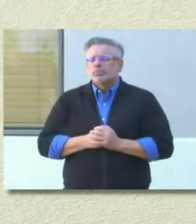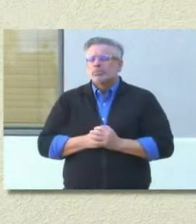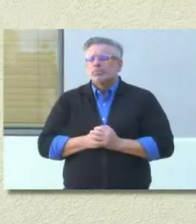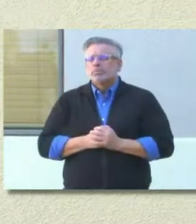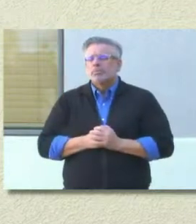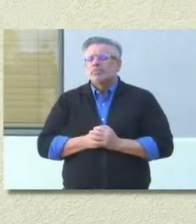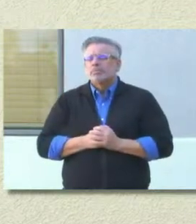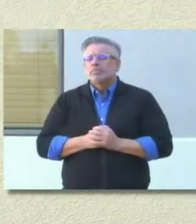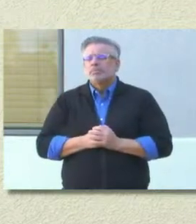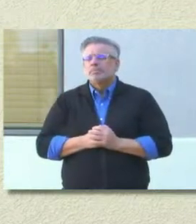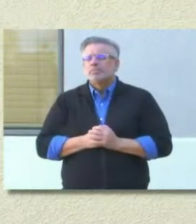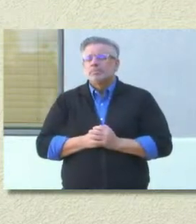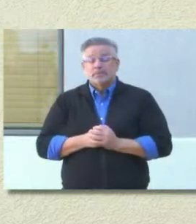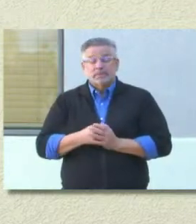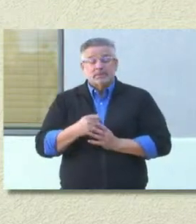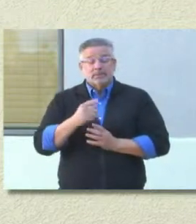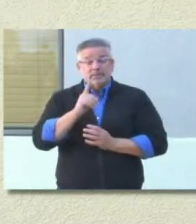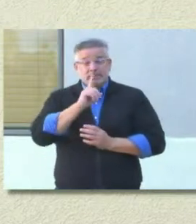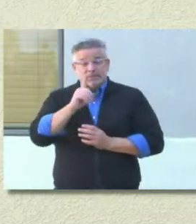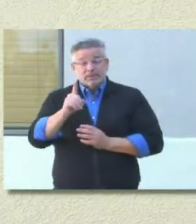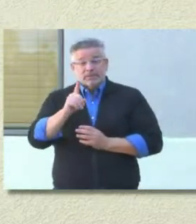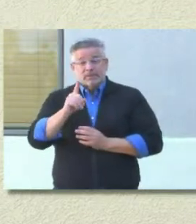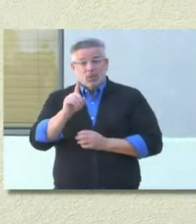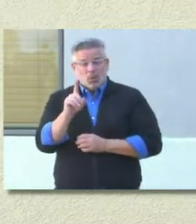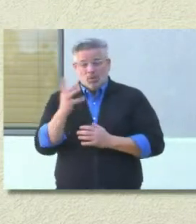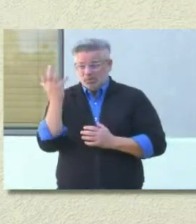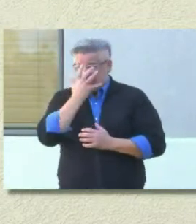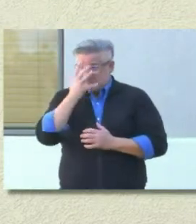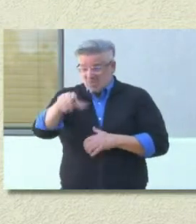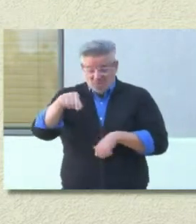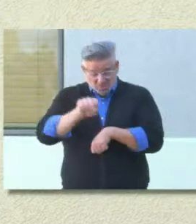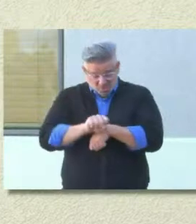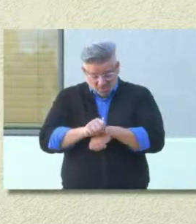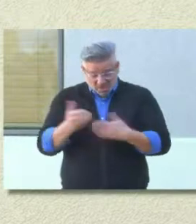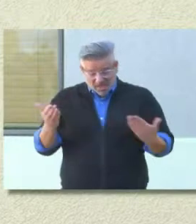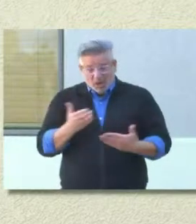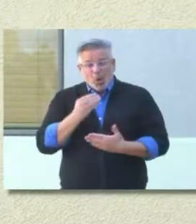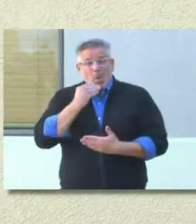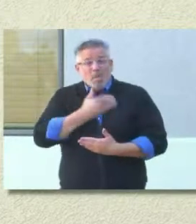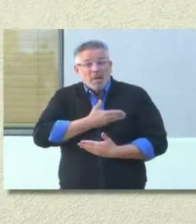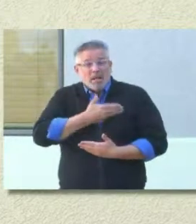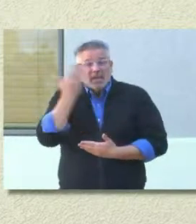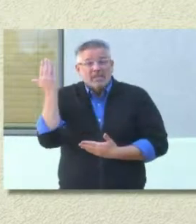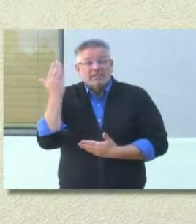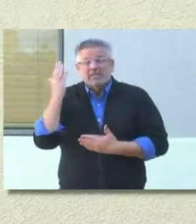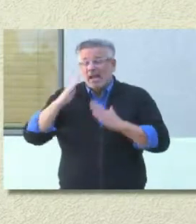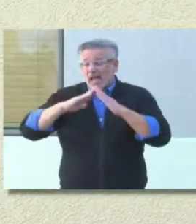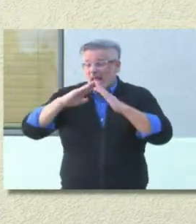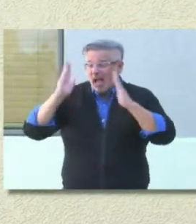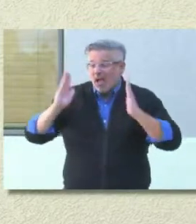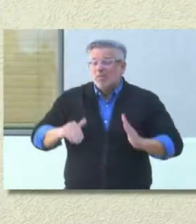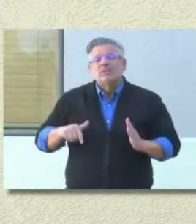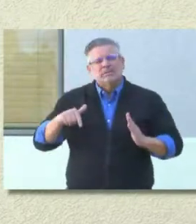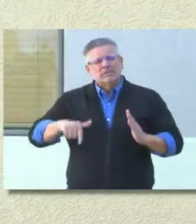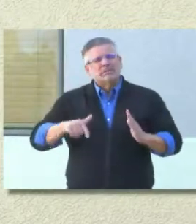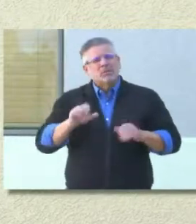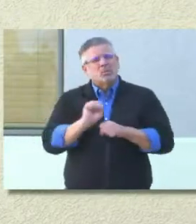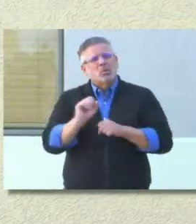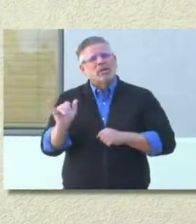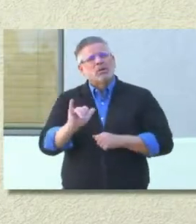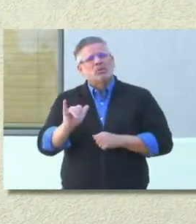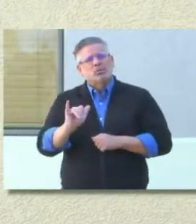moment, to see the tremendous work here on the issue of homelessness and housing some of our